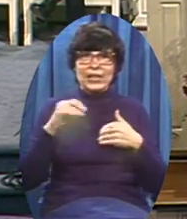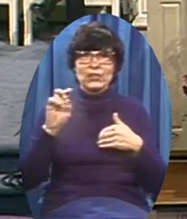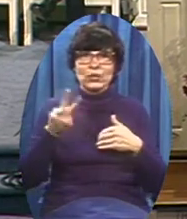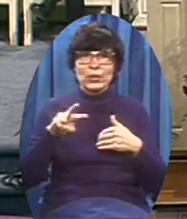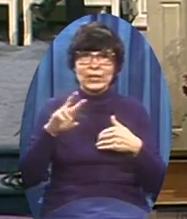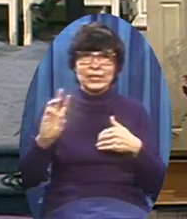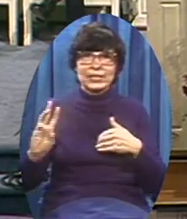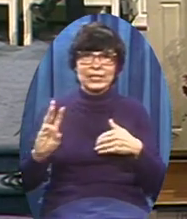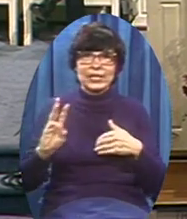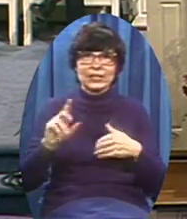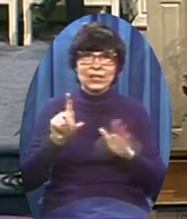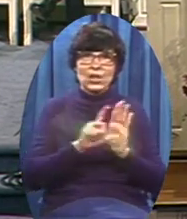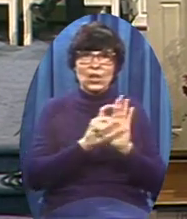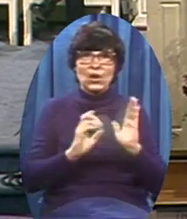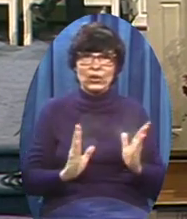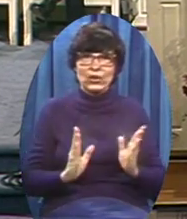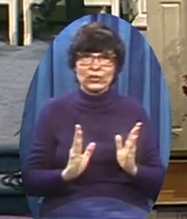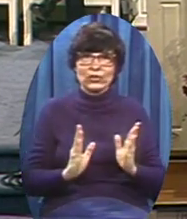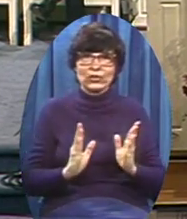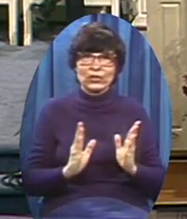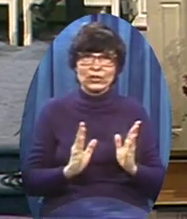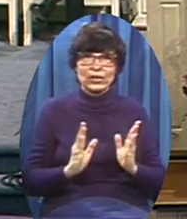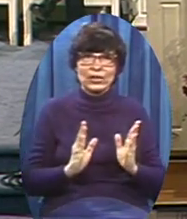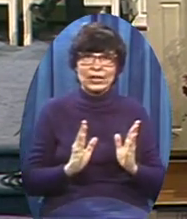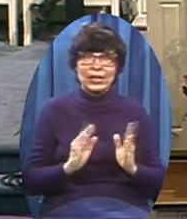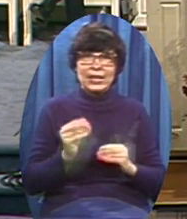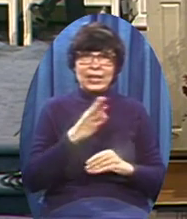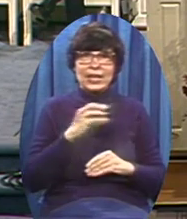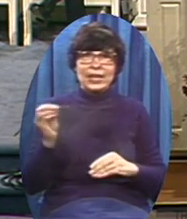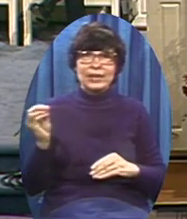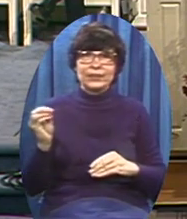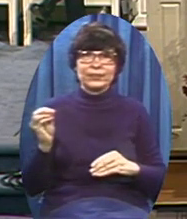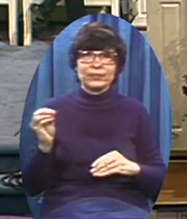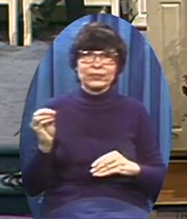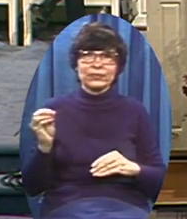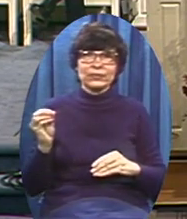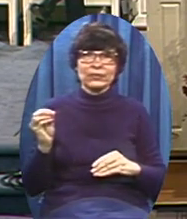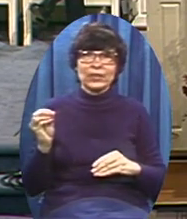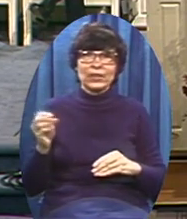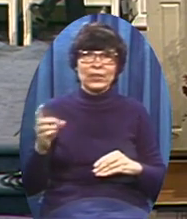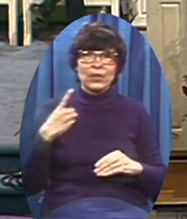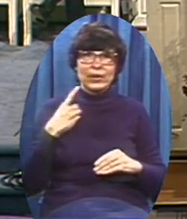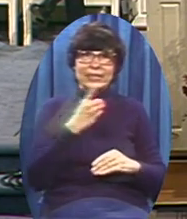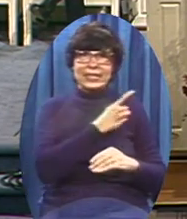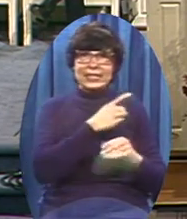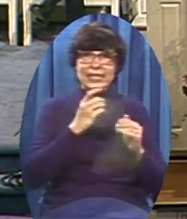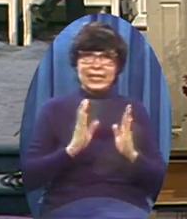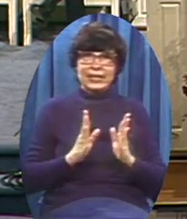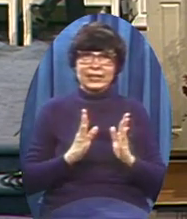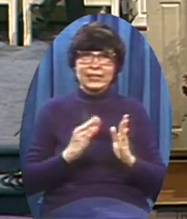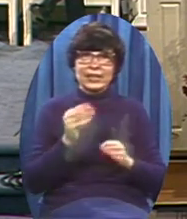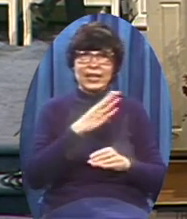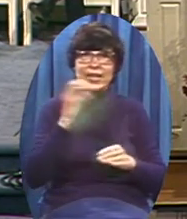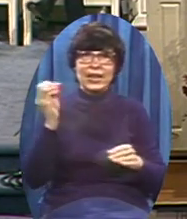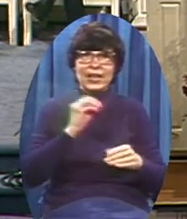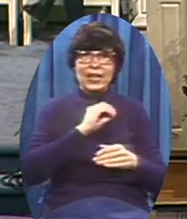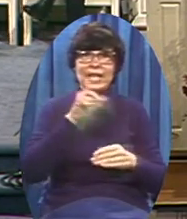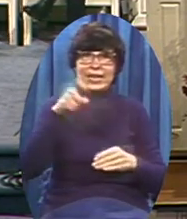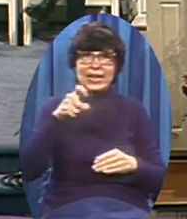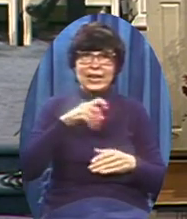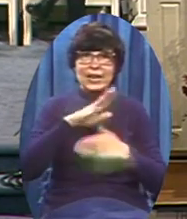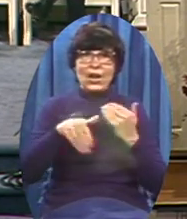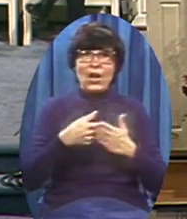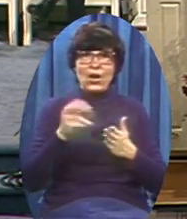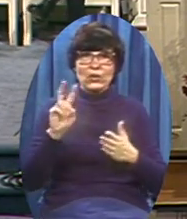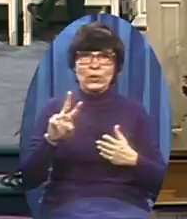my board of deacons of 60. And we had 26 lawyers, and they said it took all 26 of them to